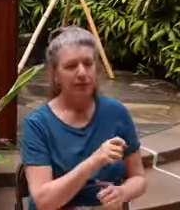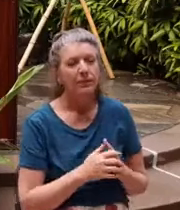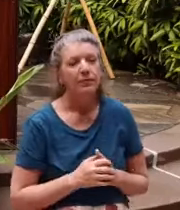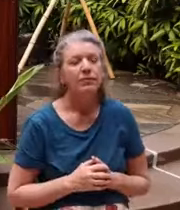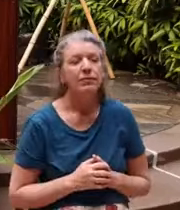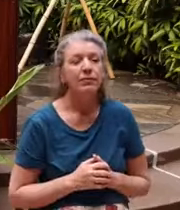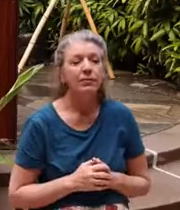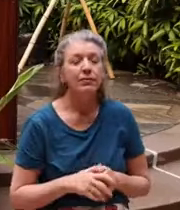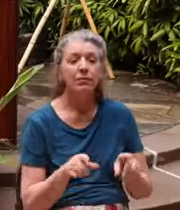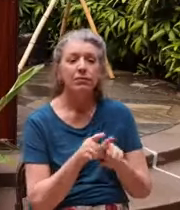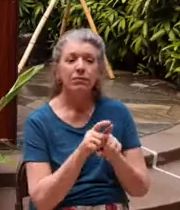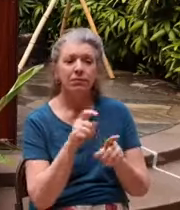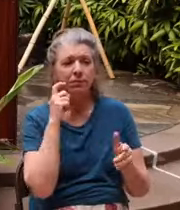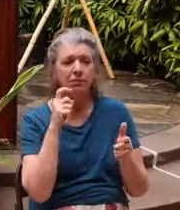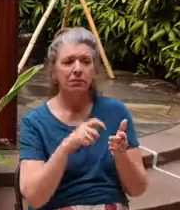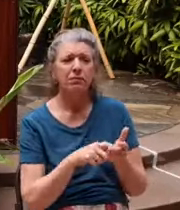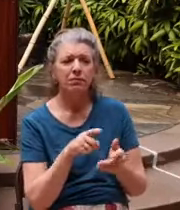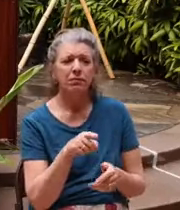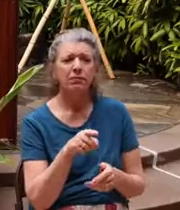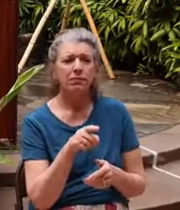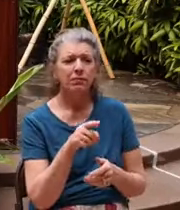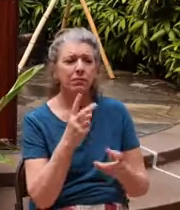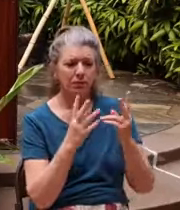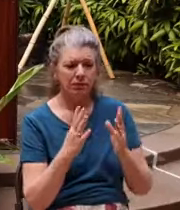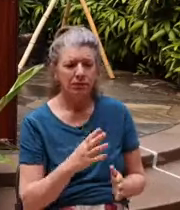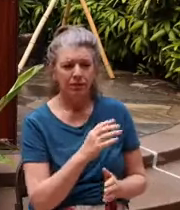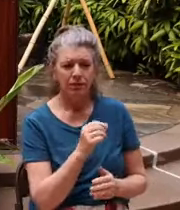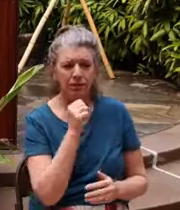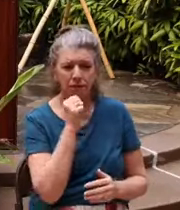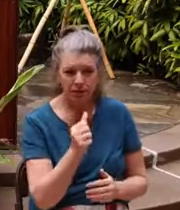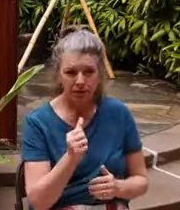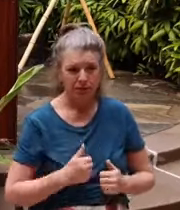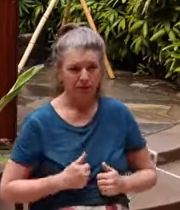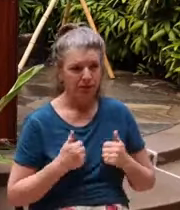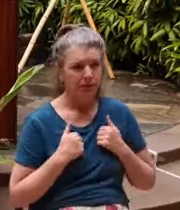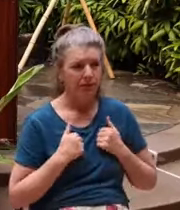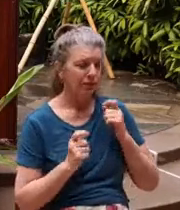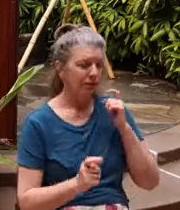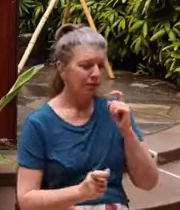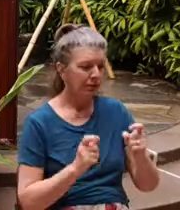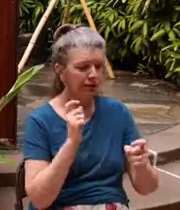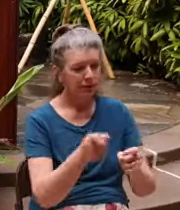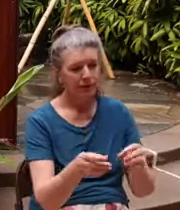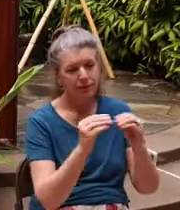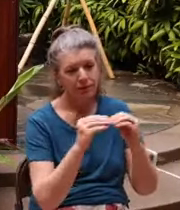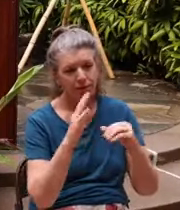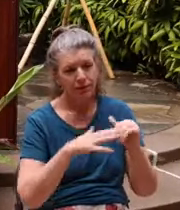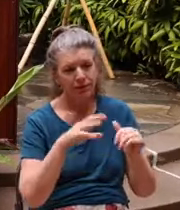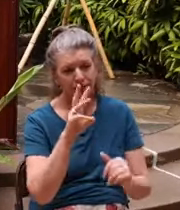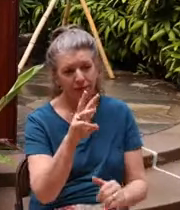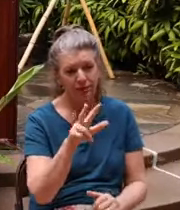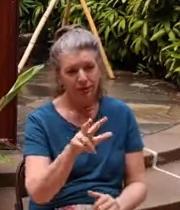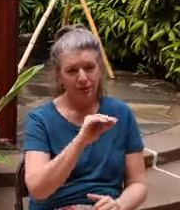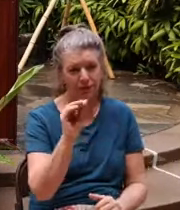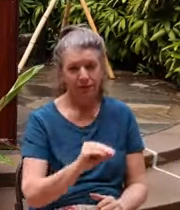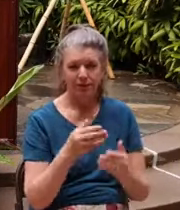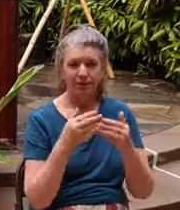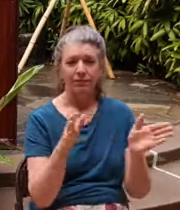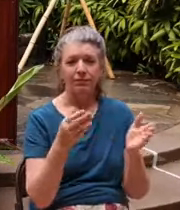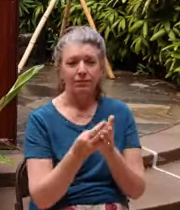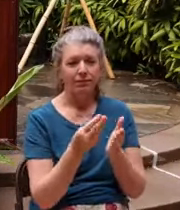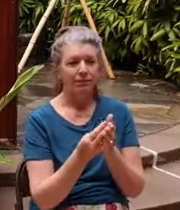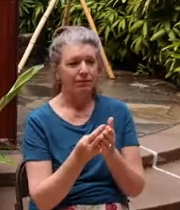It is also worth noting that transient and non-residents contribute over 63% of our general fund